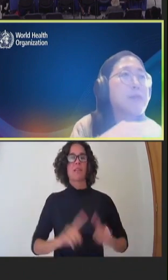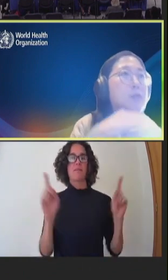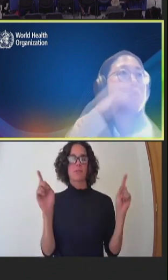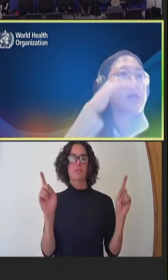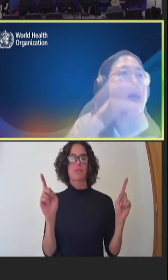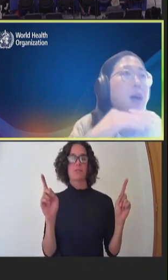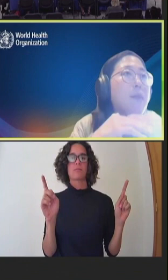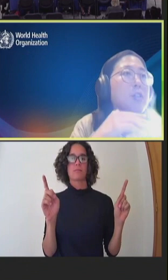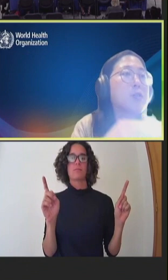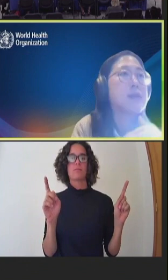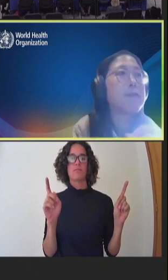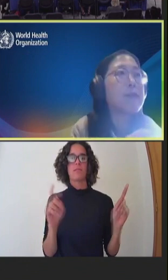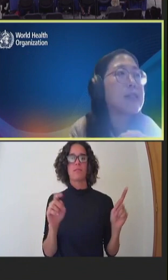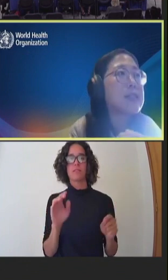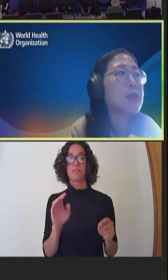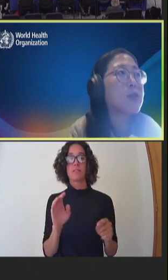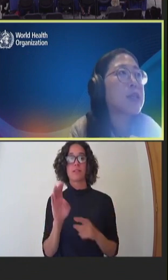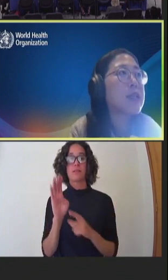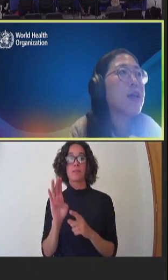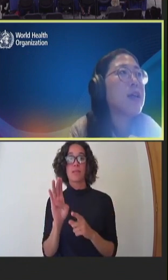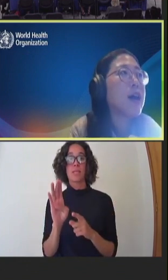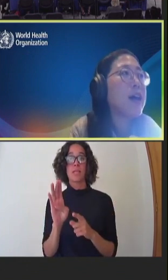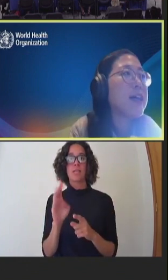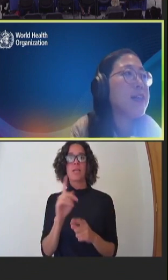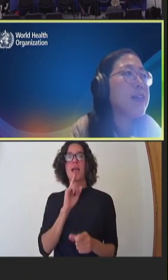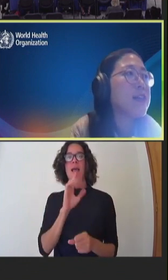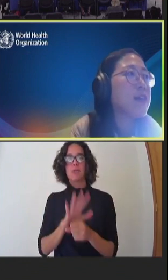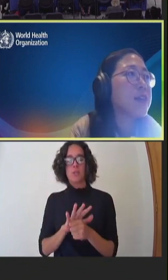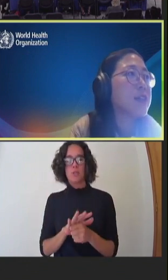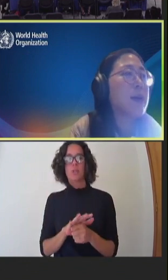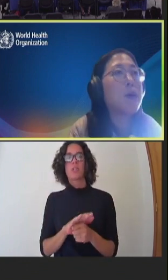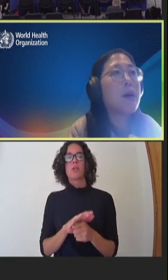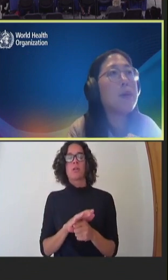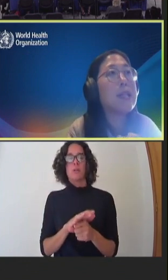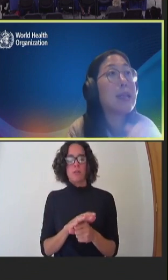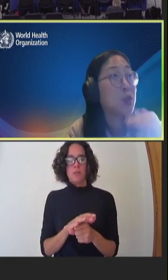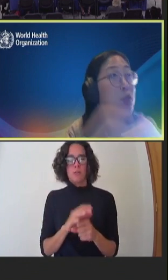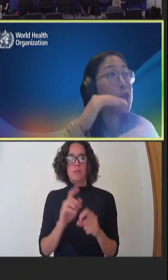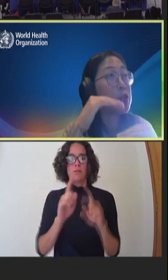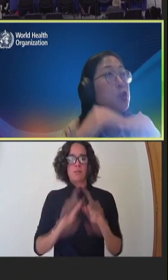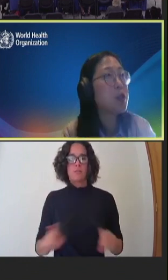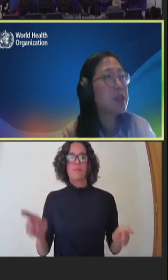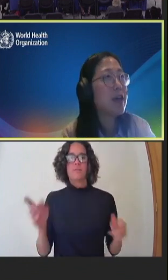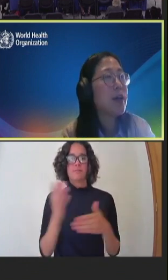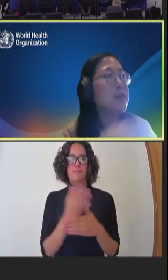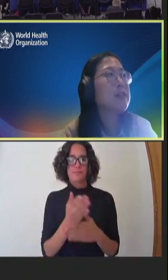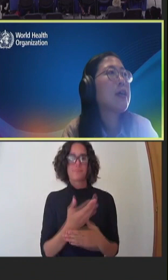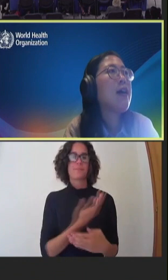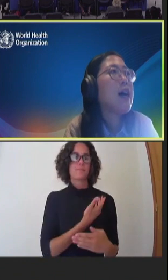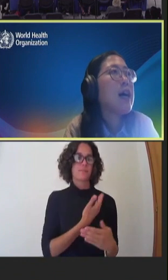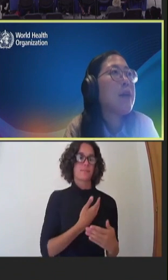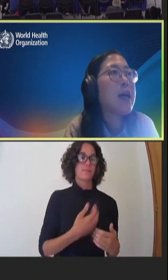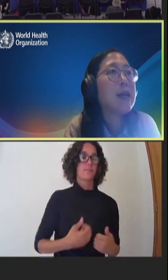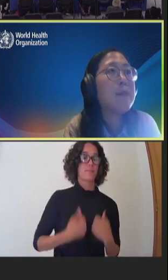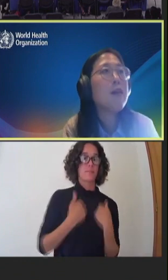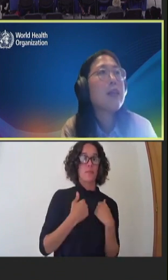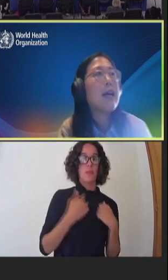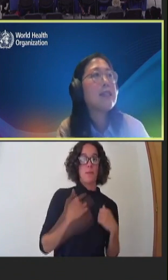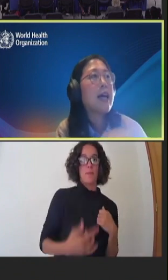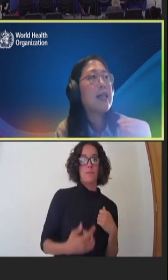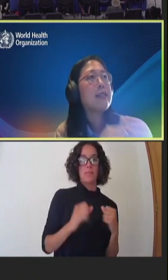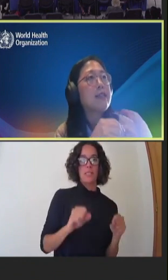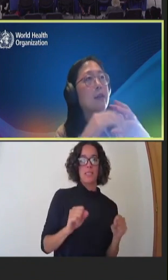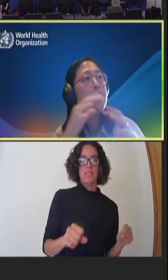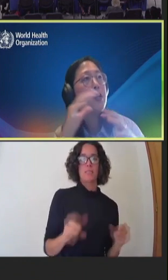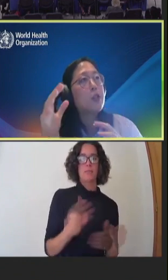an absolute marginal difference between in the survival probability between two scenarios. And the plot